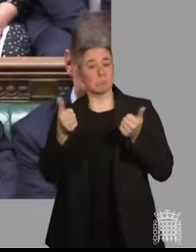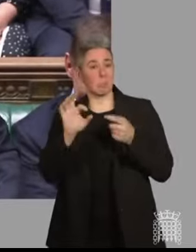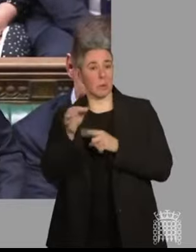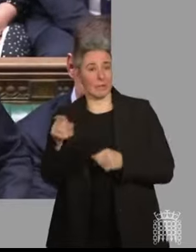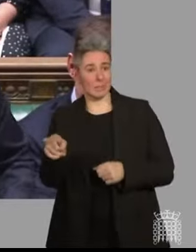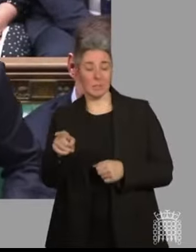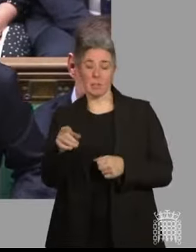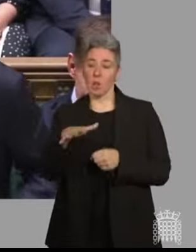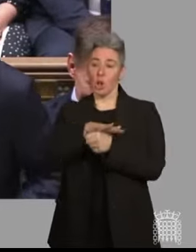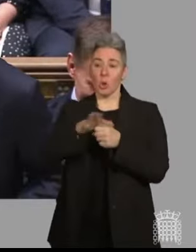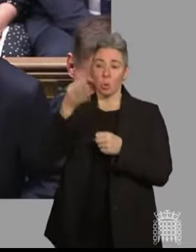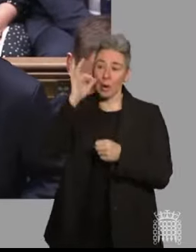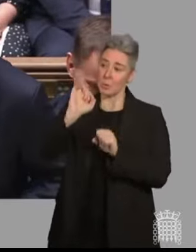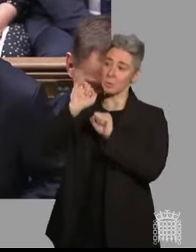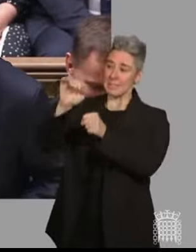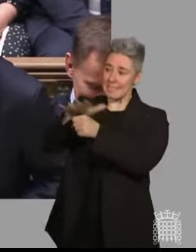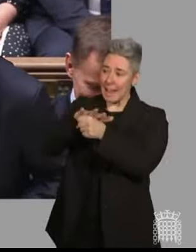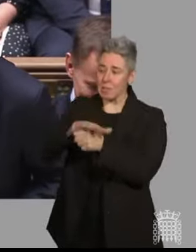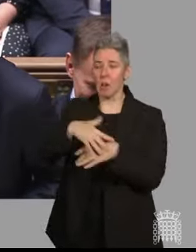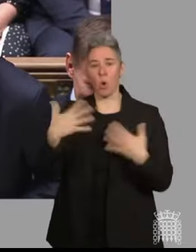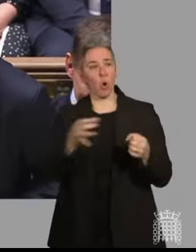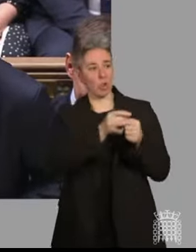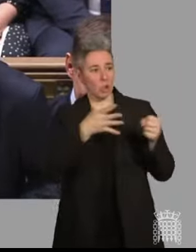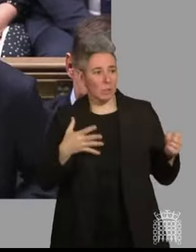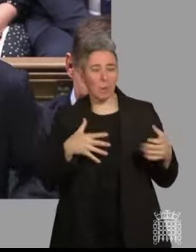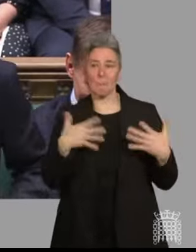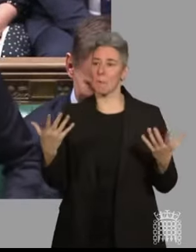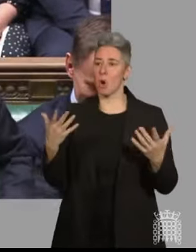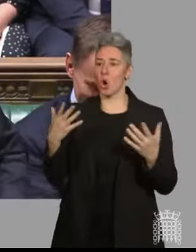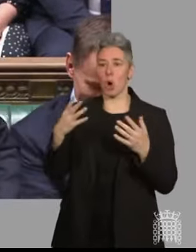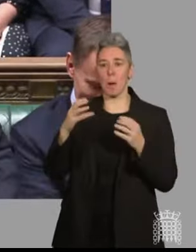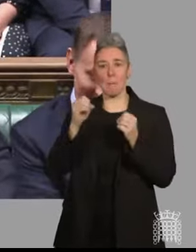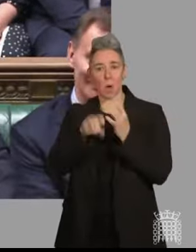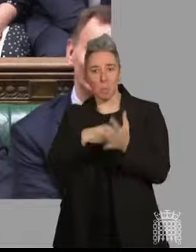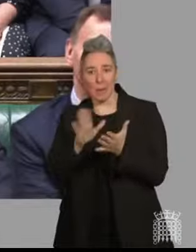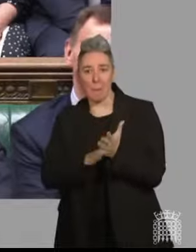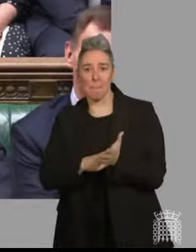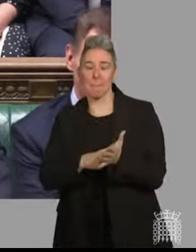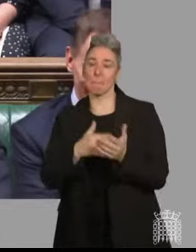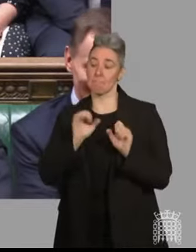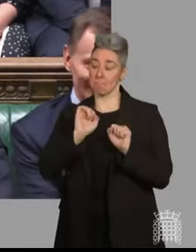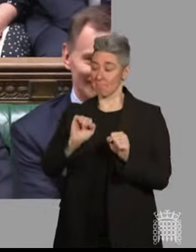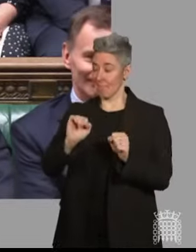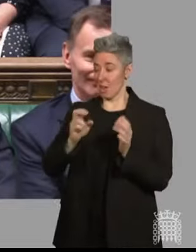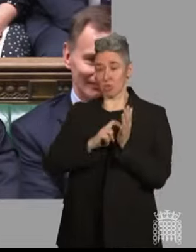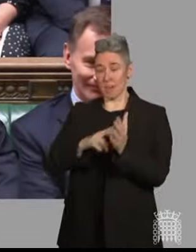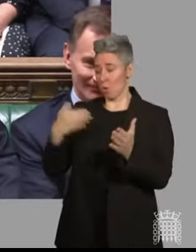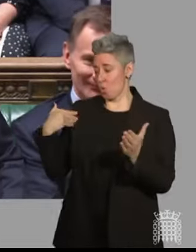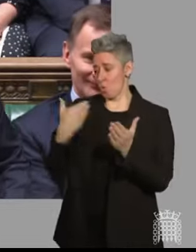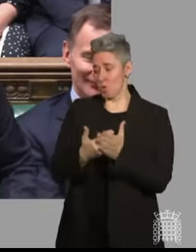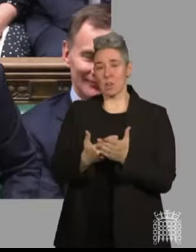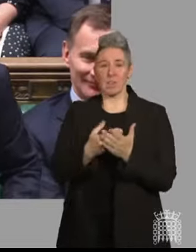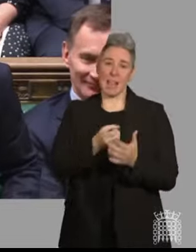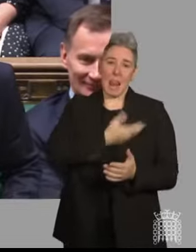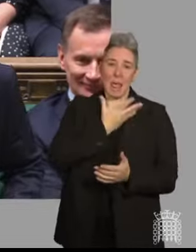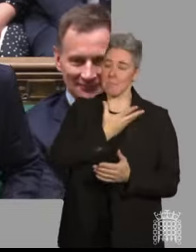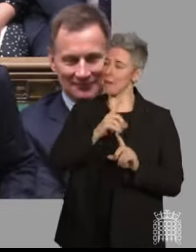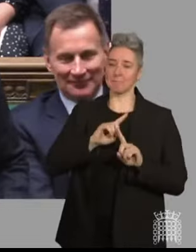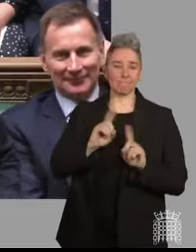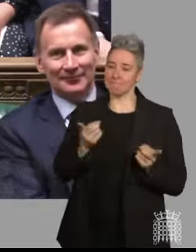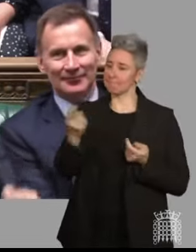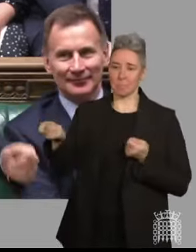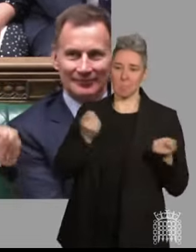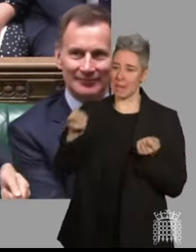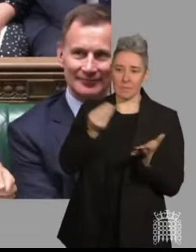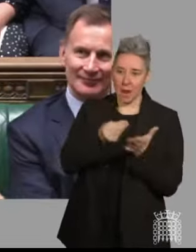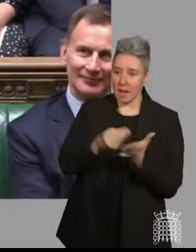indeed Birmingham, we see a track record of Labour mismanagement of finances in local areas. And we all know, as my honourable friend points